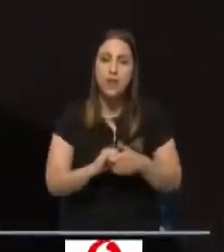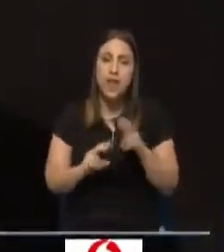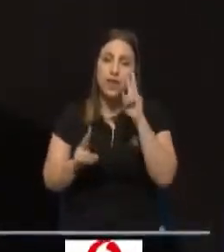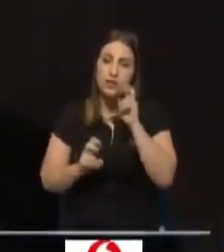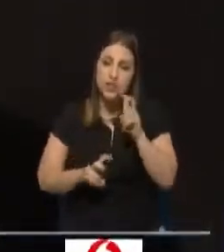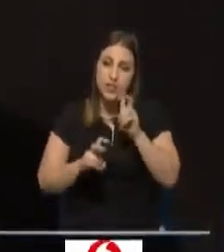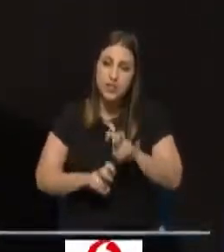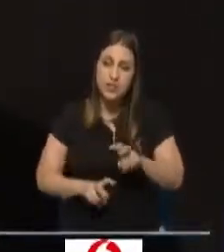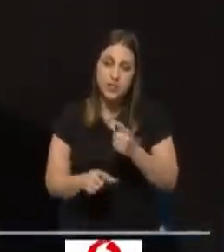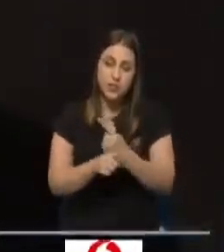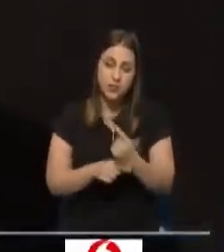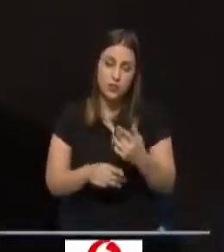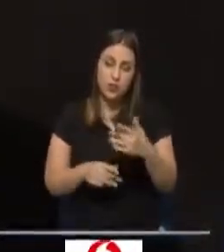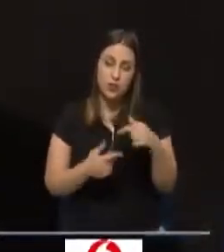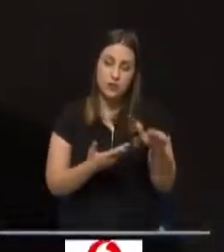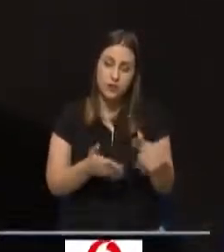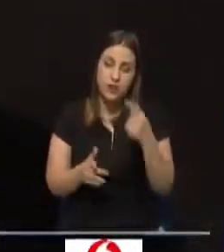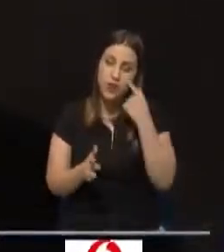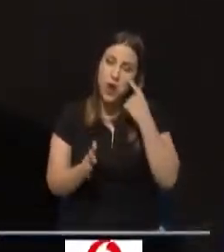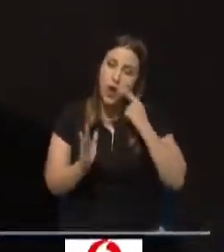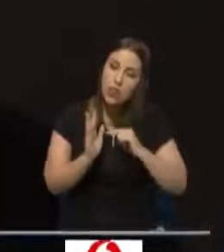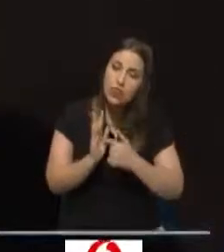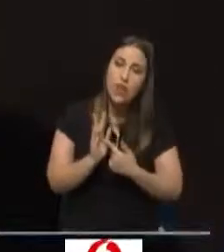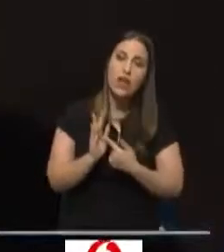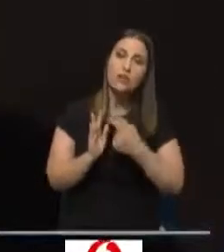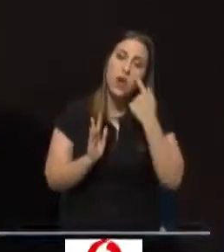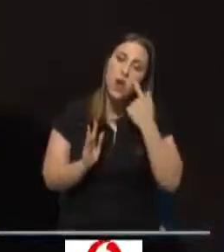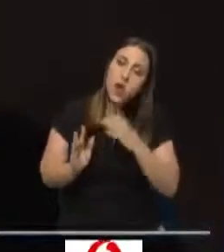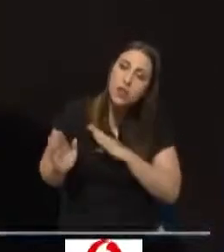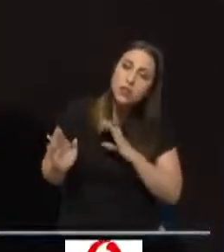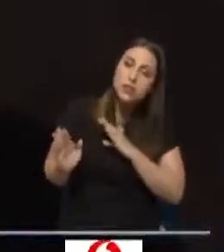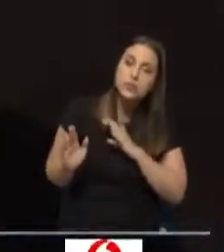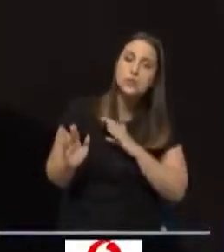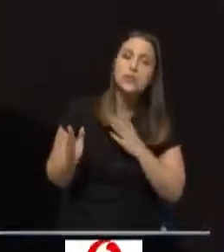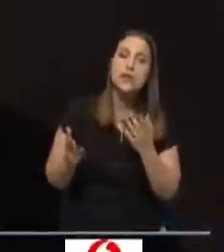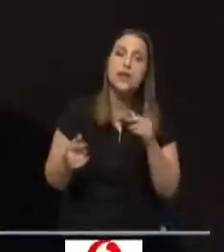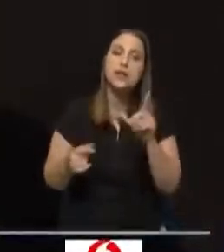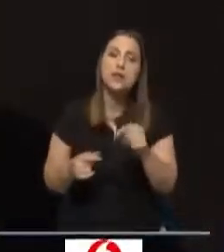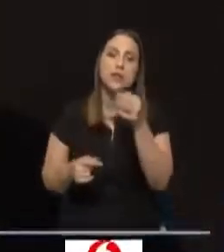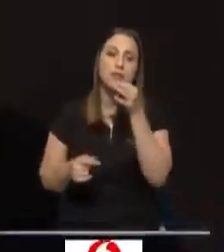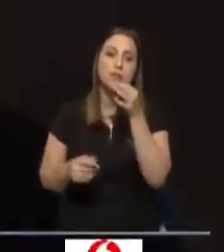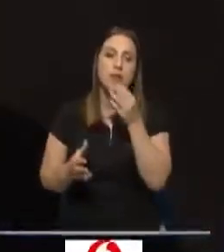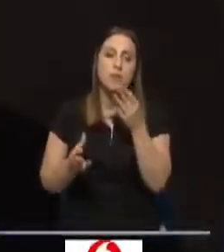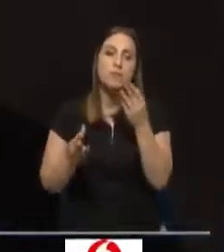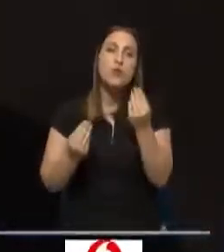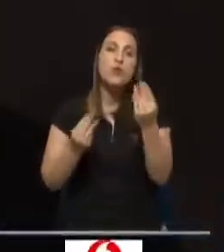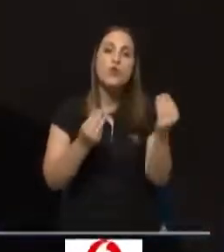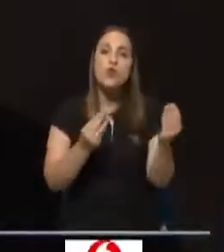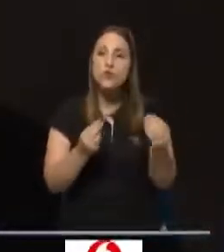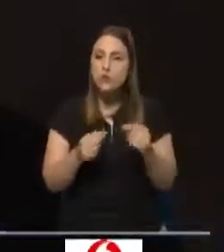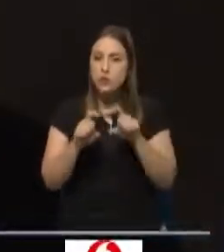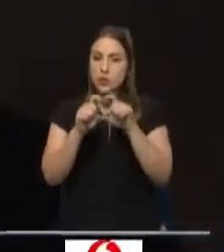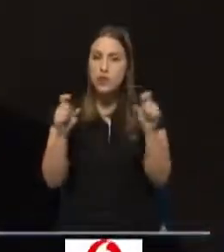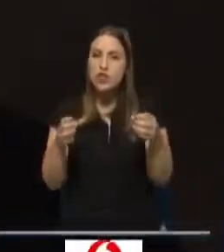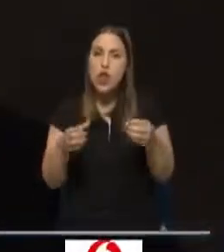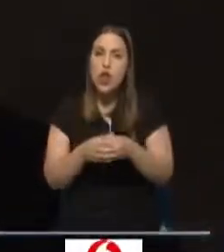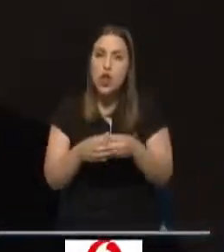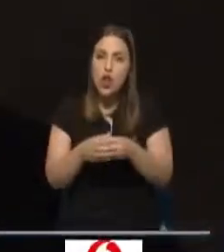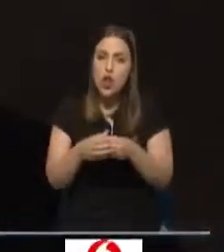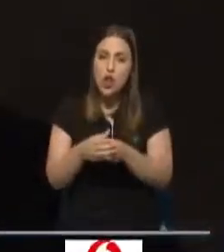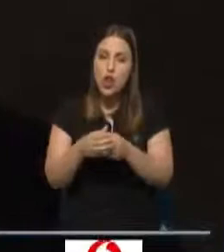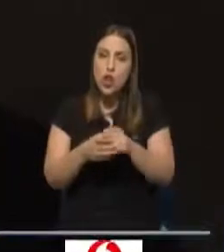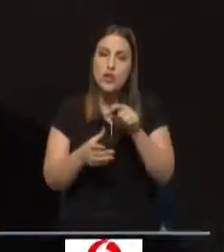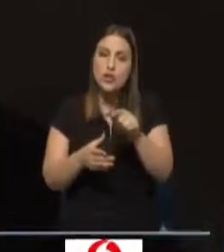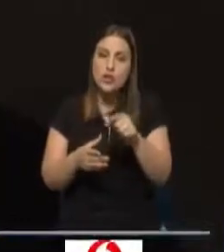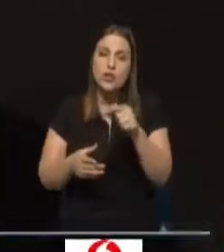We are talking about research because we are in the face of tests and experimentation, and I'm talking about many micro companies